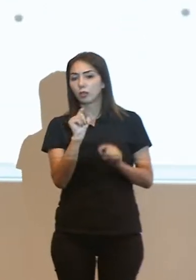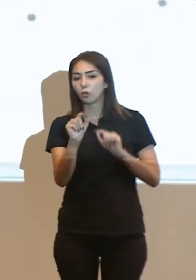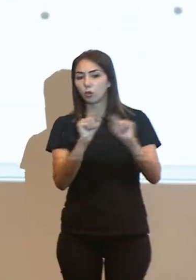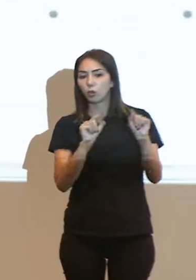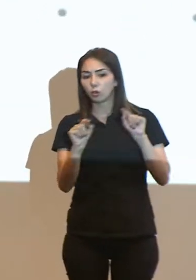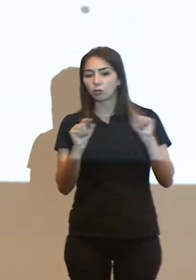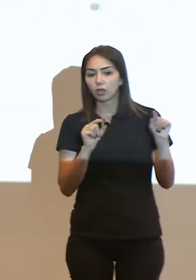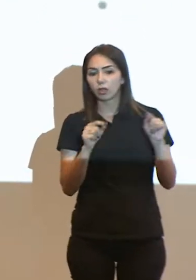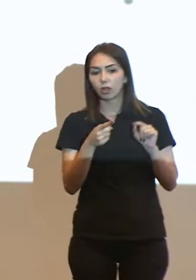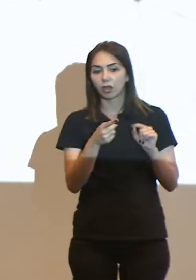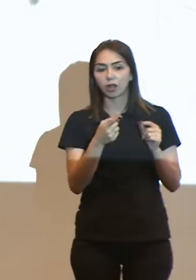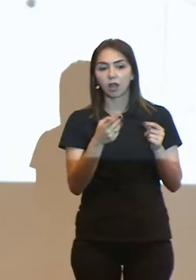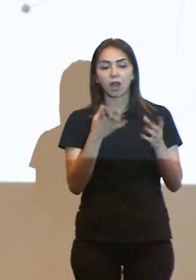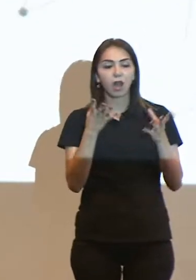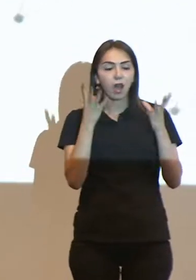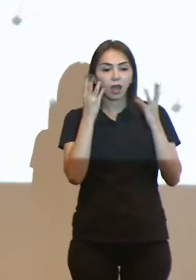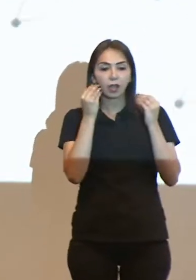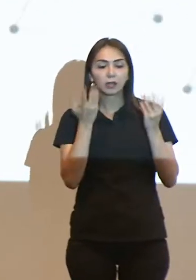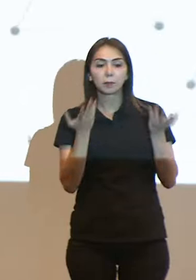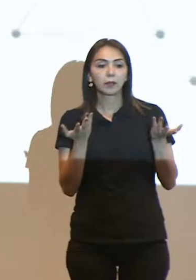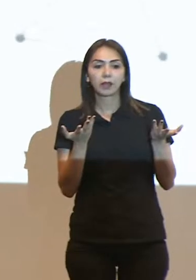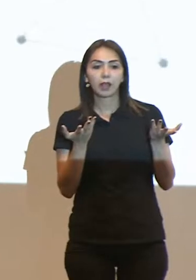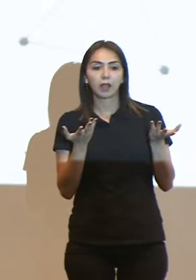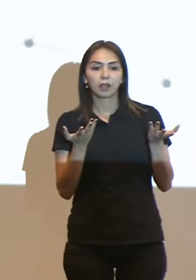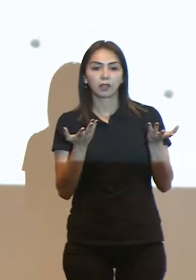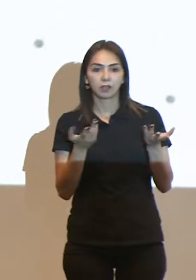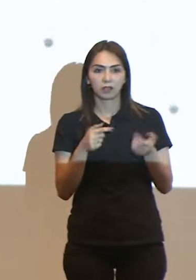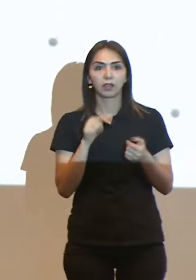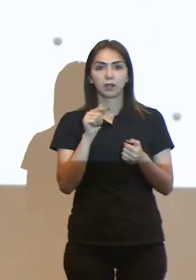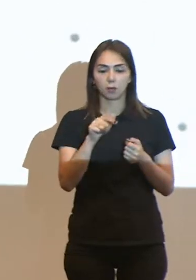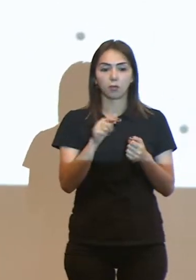going back to these 12 points or dots